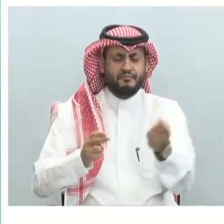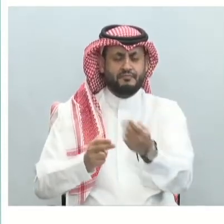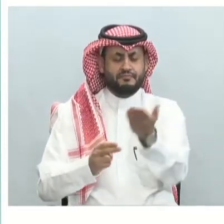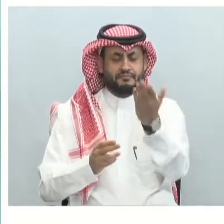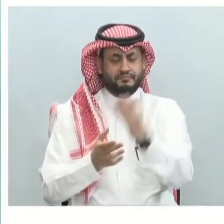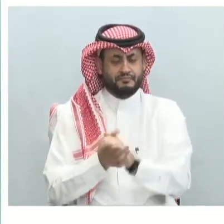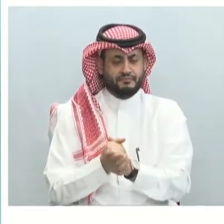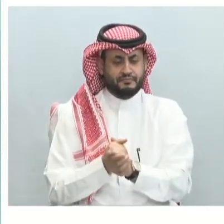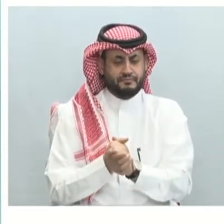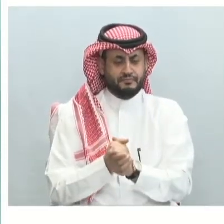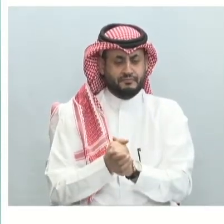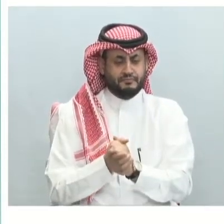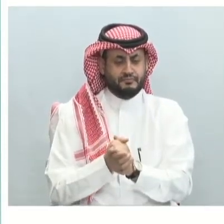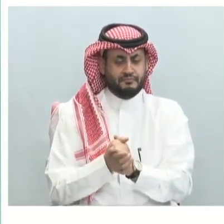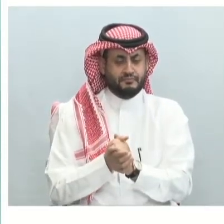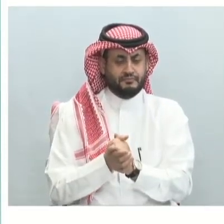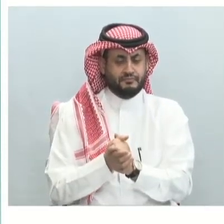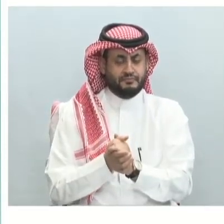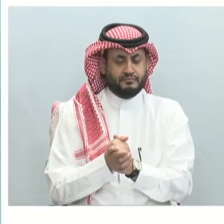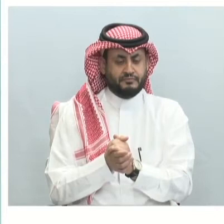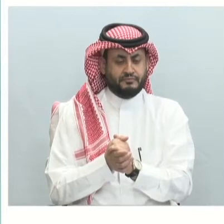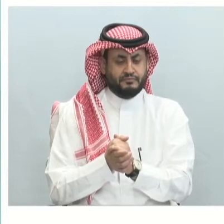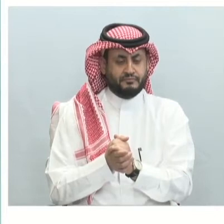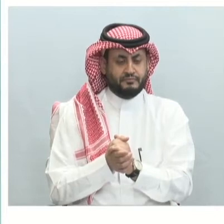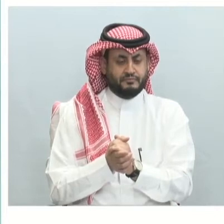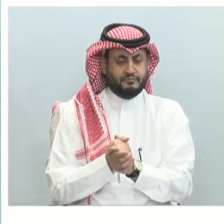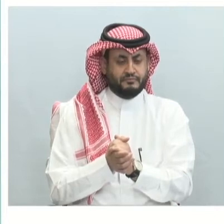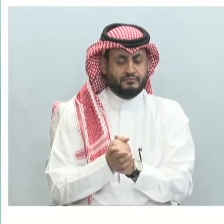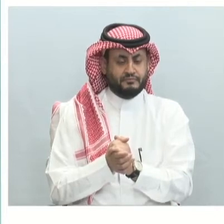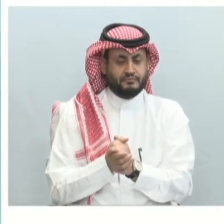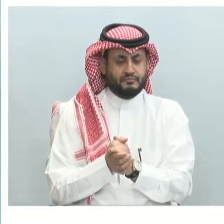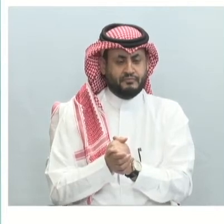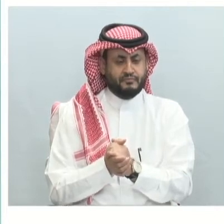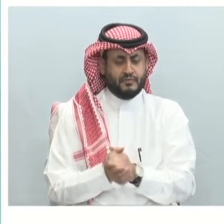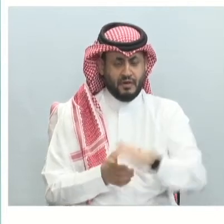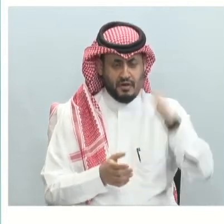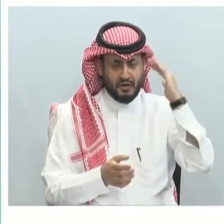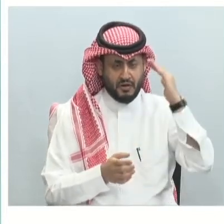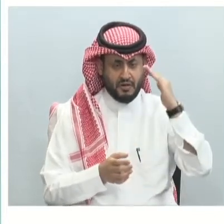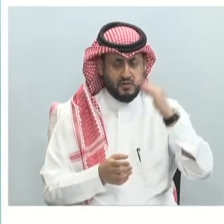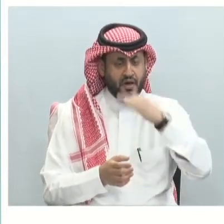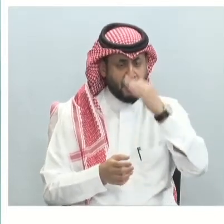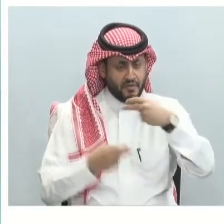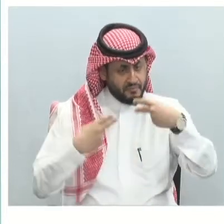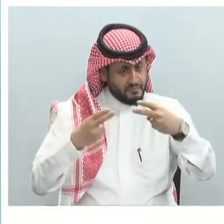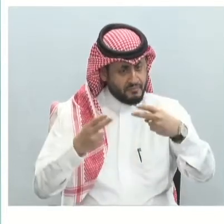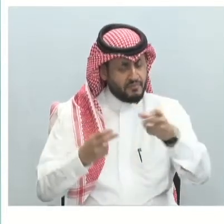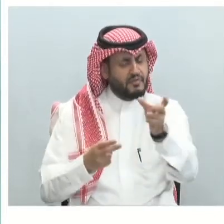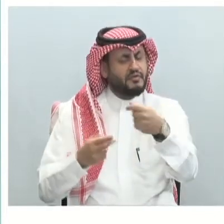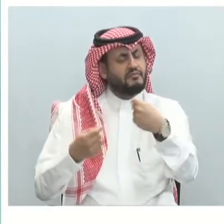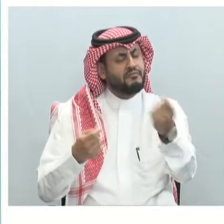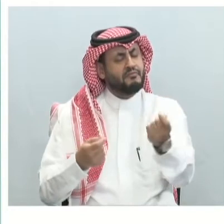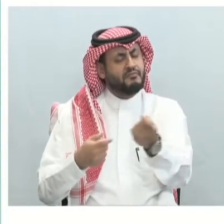Zahra. Okay? Any name. Okay? So, put a name here. Let's listen. Hello, can I speak to? Choose your name. After